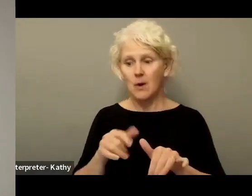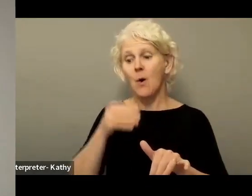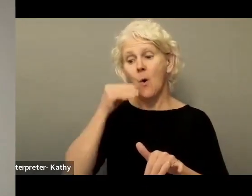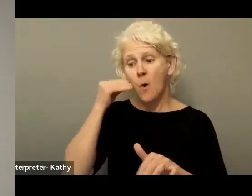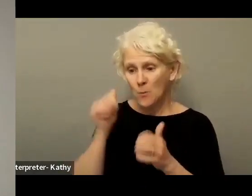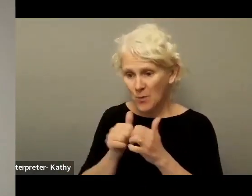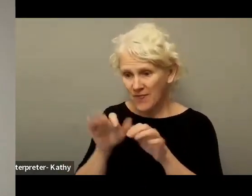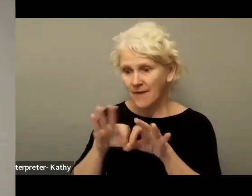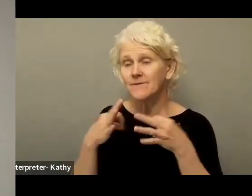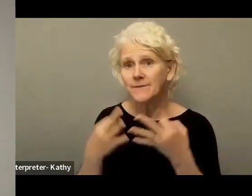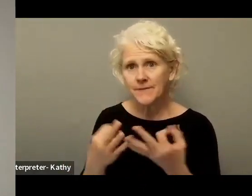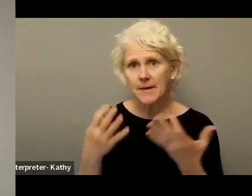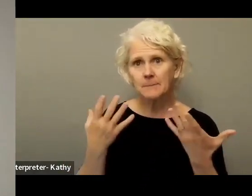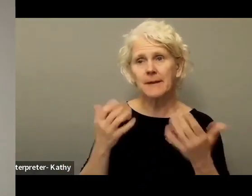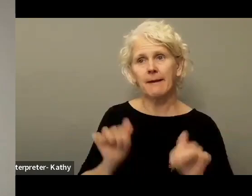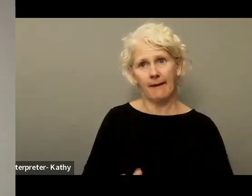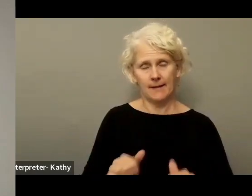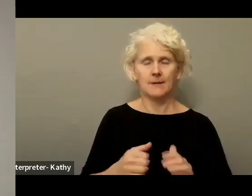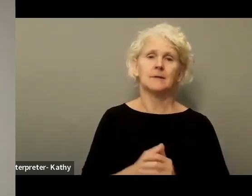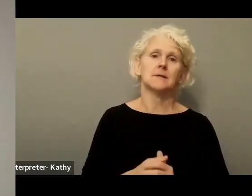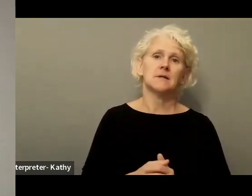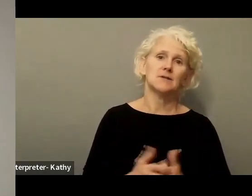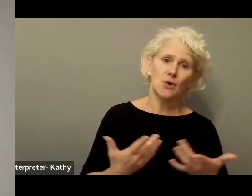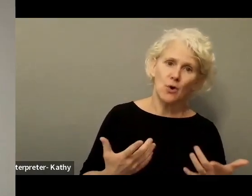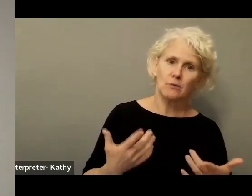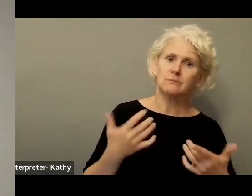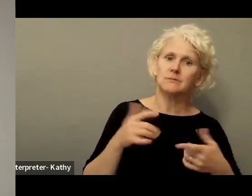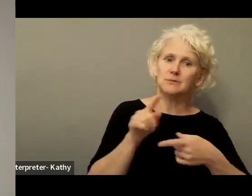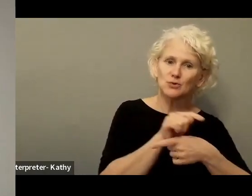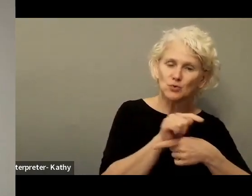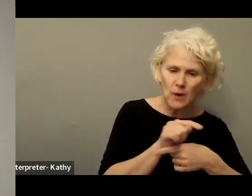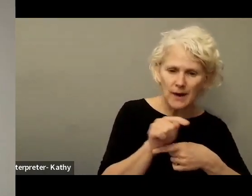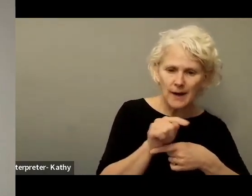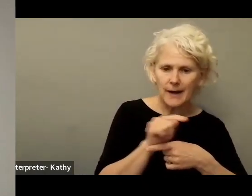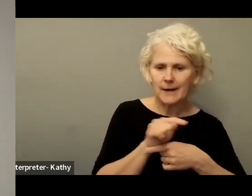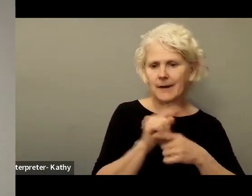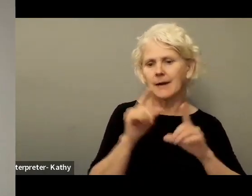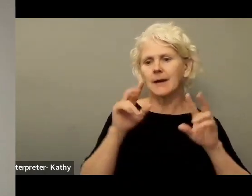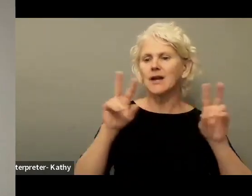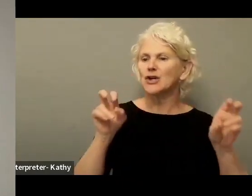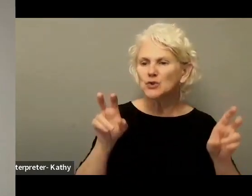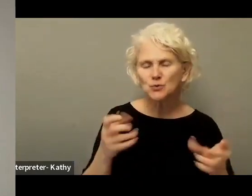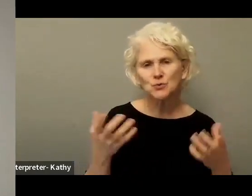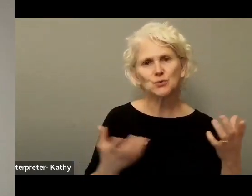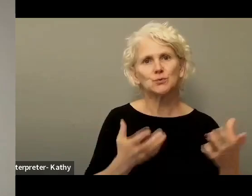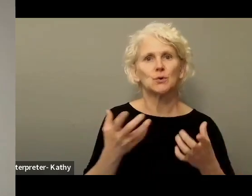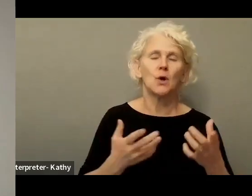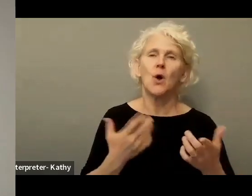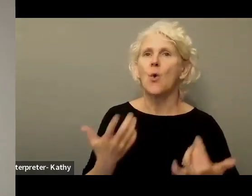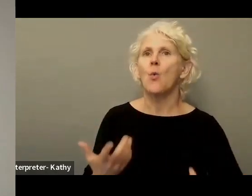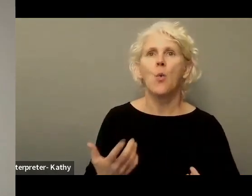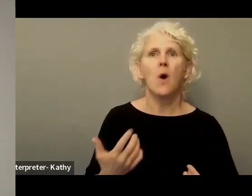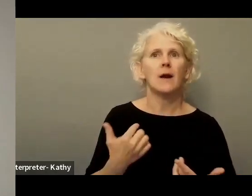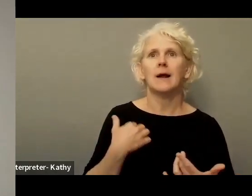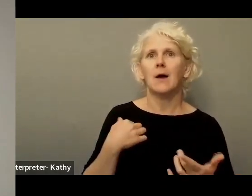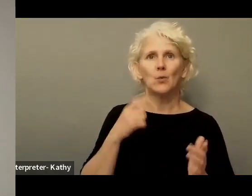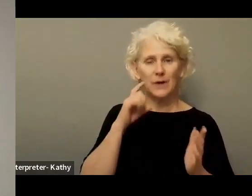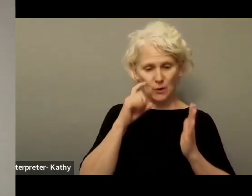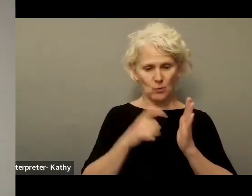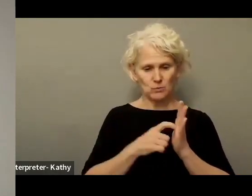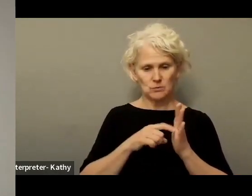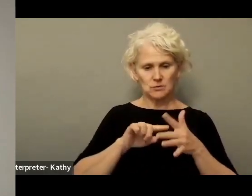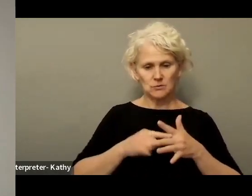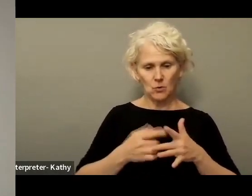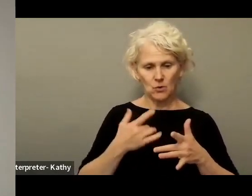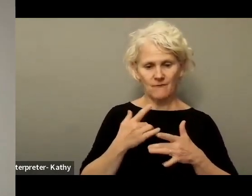with their family. And then as well as just training, what are kind of some of the things we're looking for? What are the signs of burnout? And